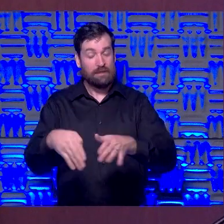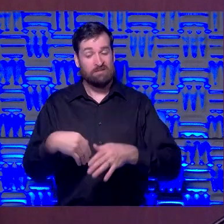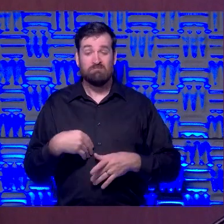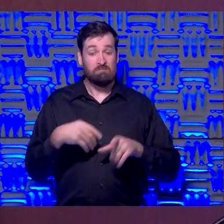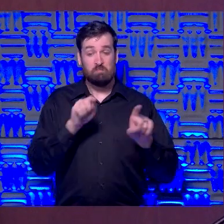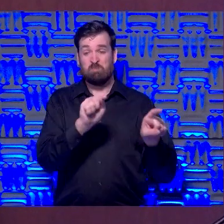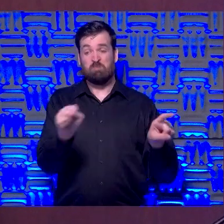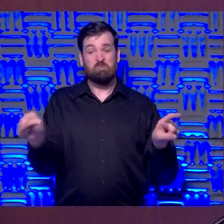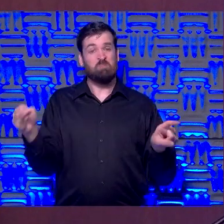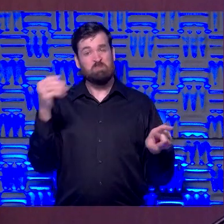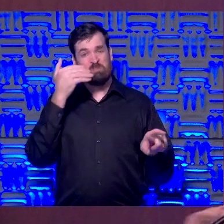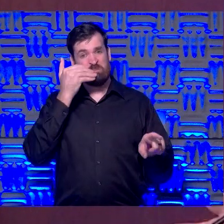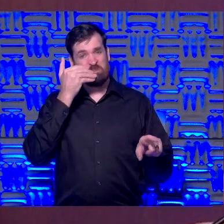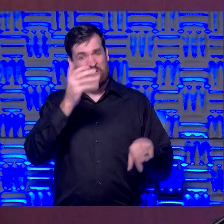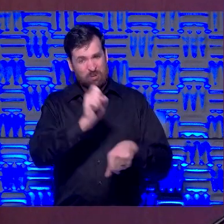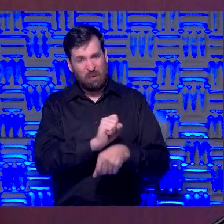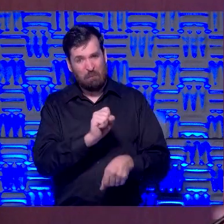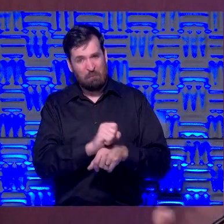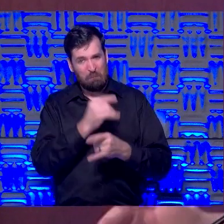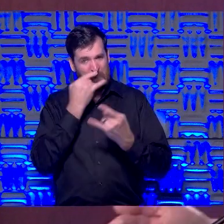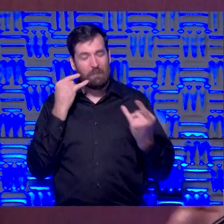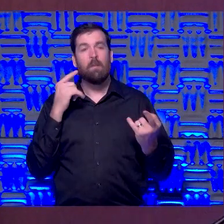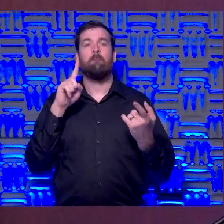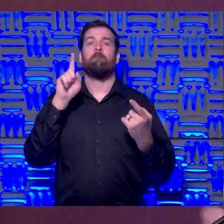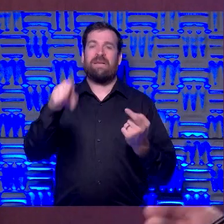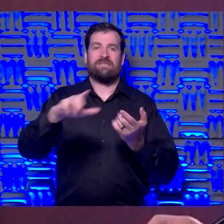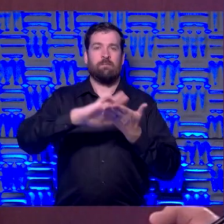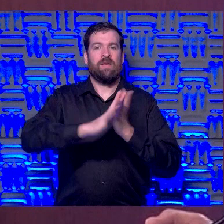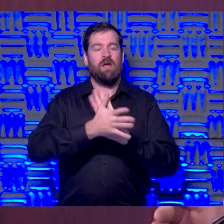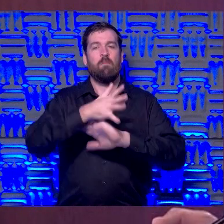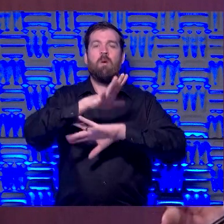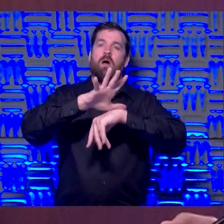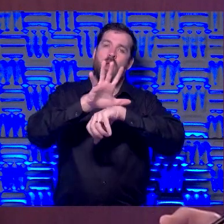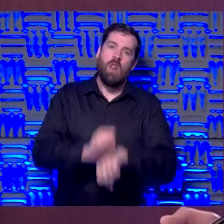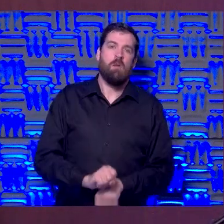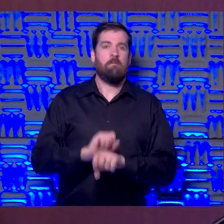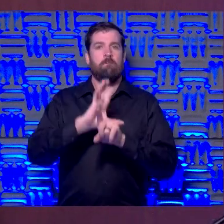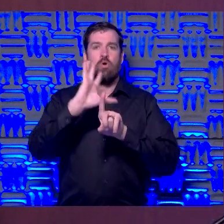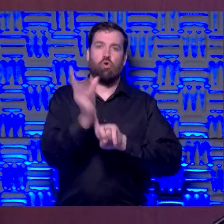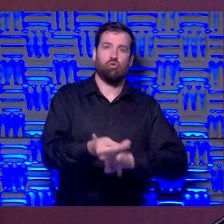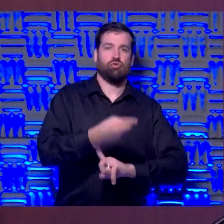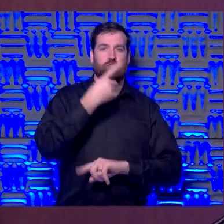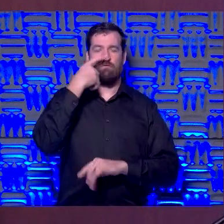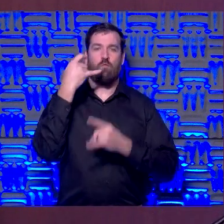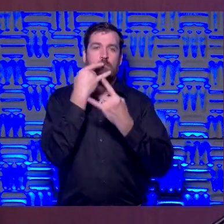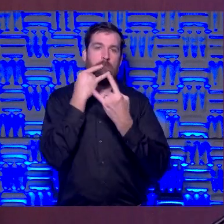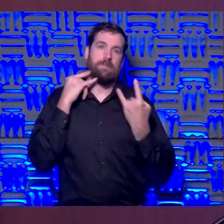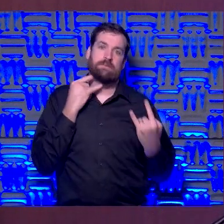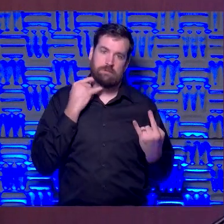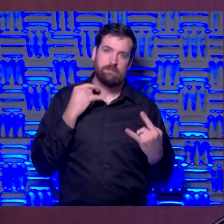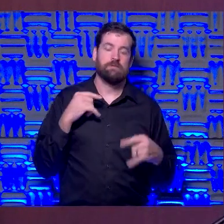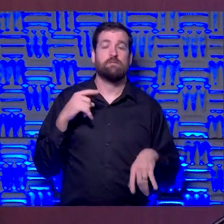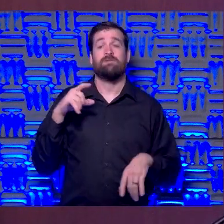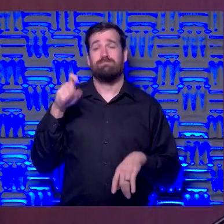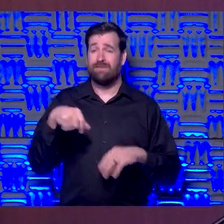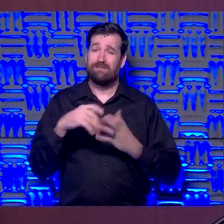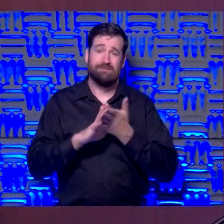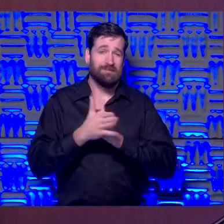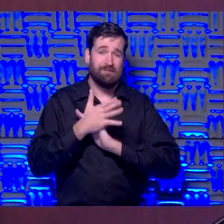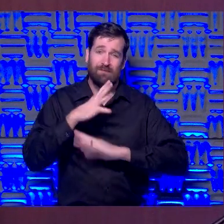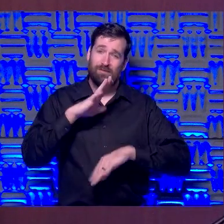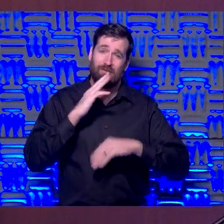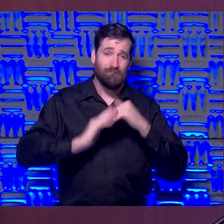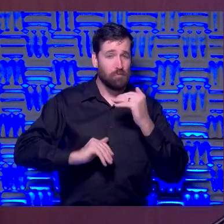darn good job of it. But that has to become our culture for this coming semester. It just has to be. Yeah. And we all have to get comfortable with it. And I